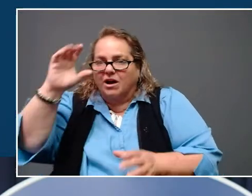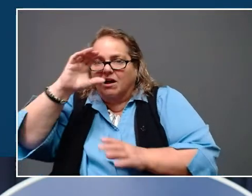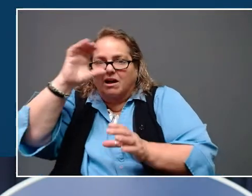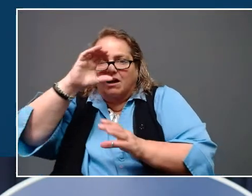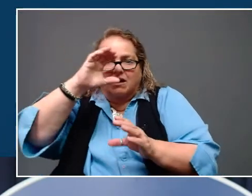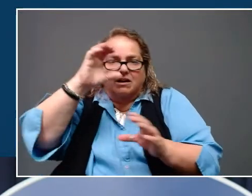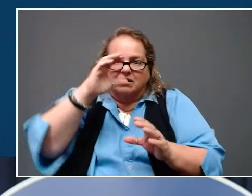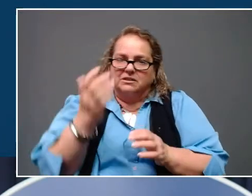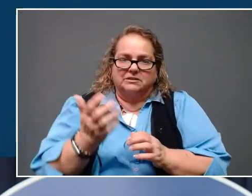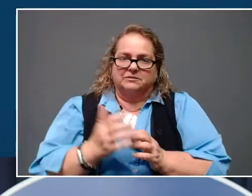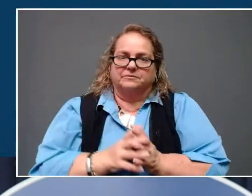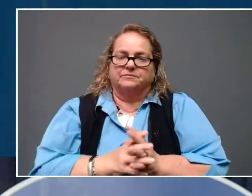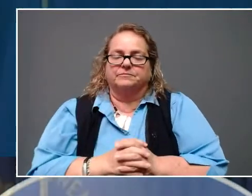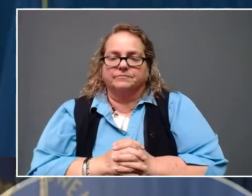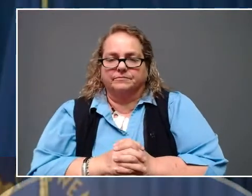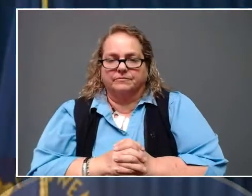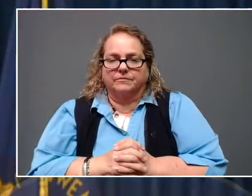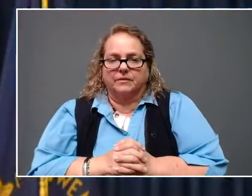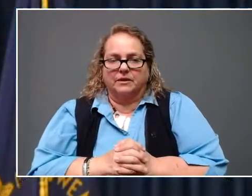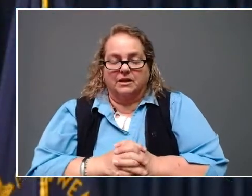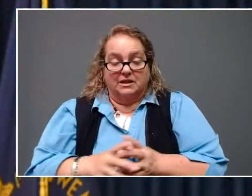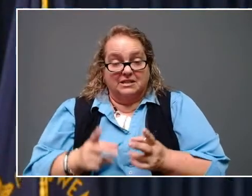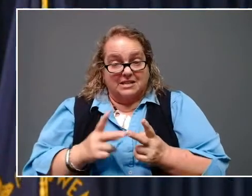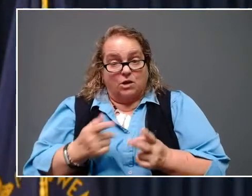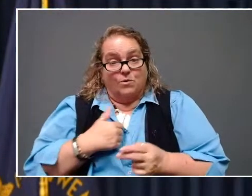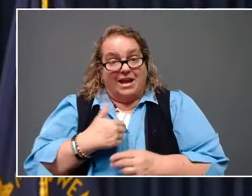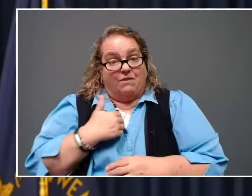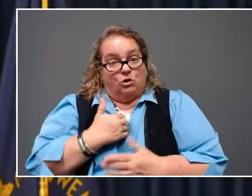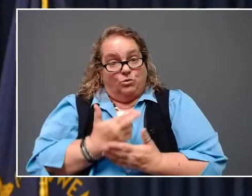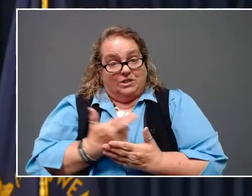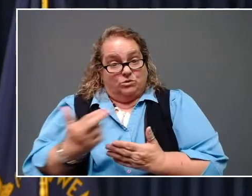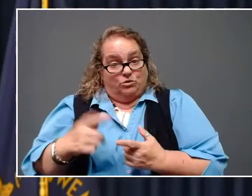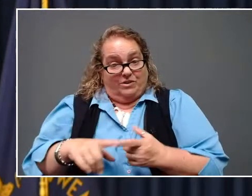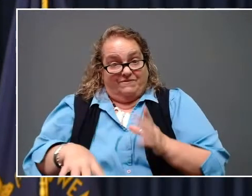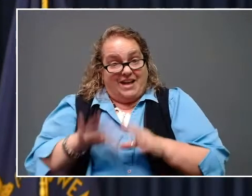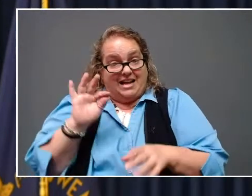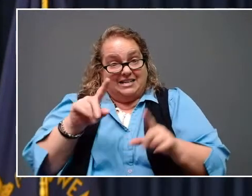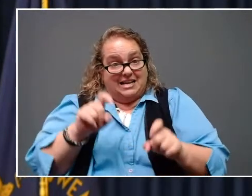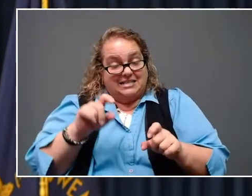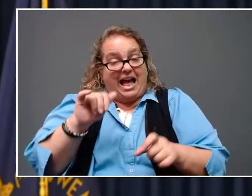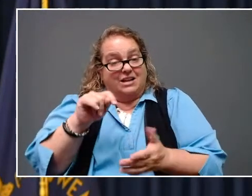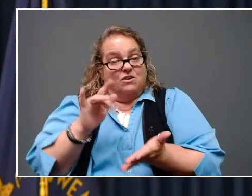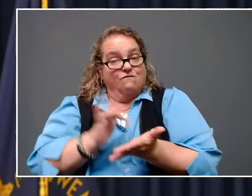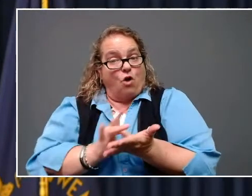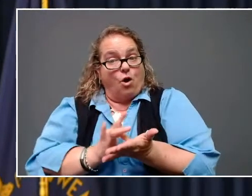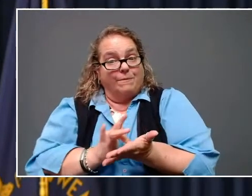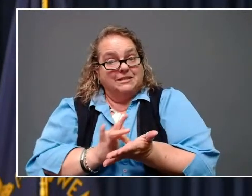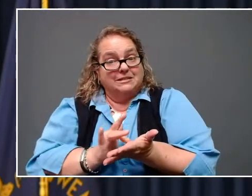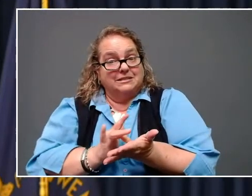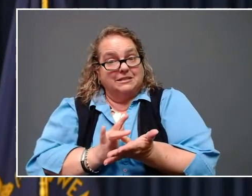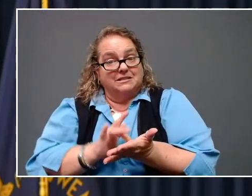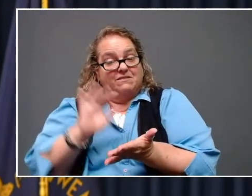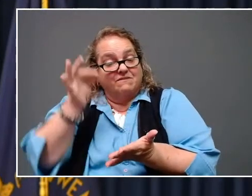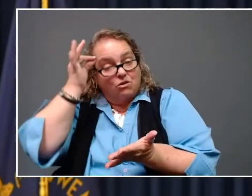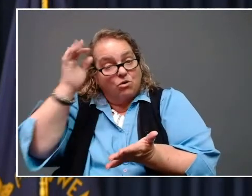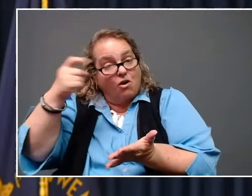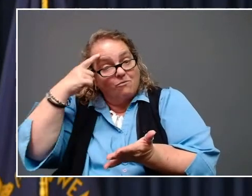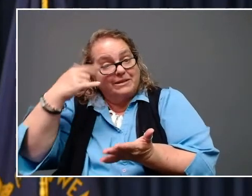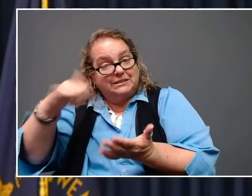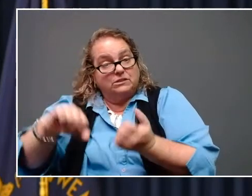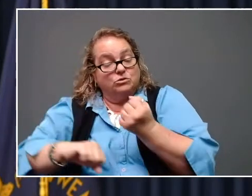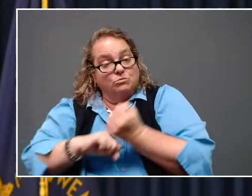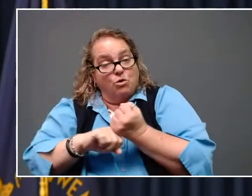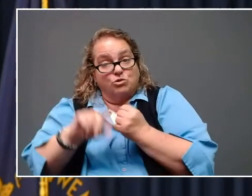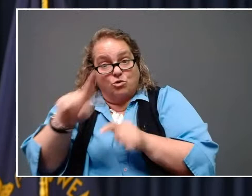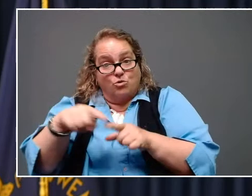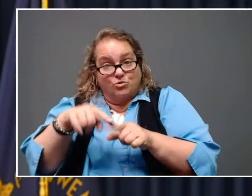all, we have resources there for finding testing at pharmacies that the federal government still supports. And if you go to those pharmacies, they have